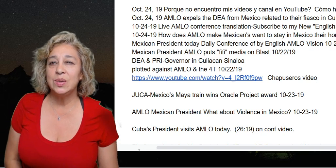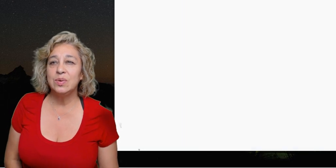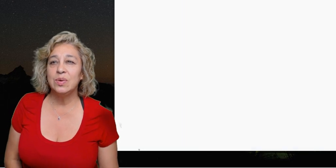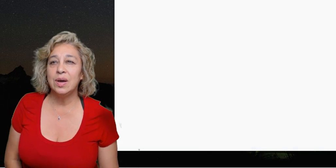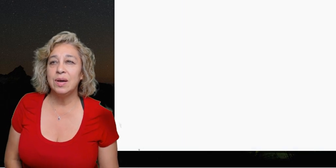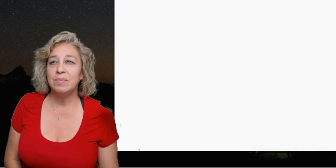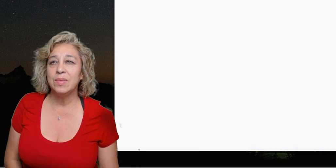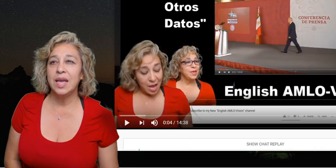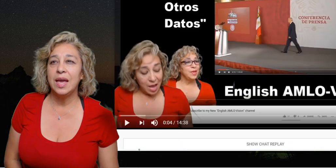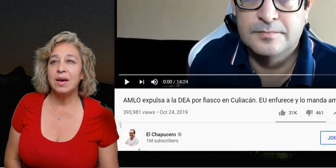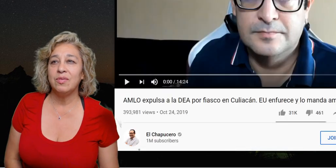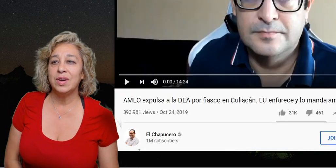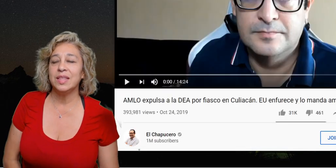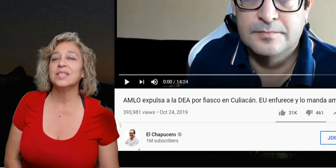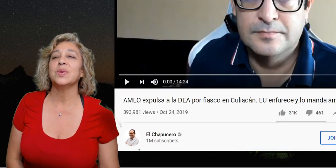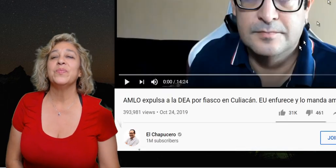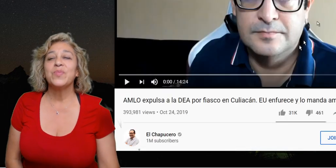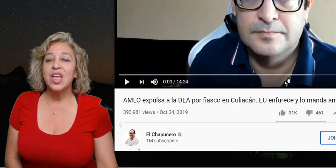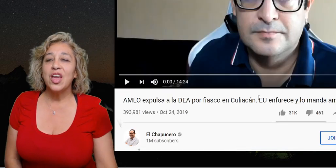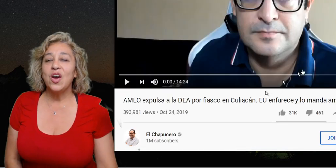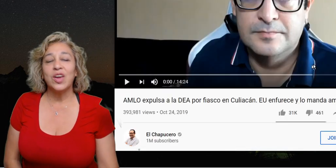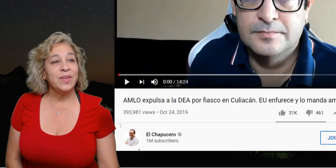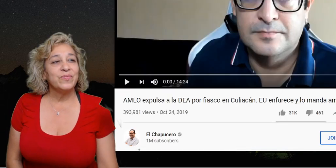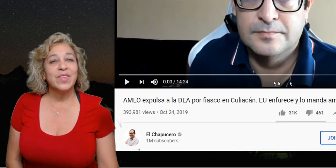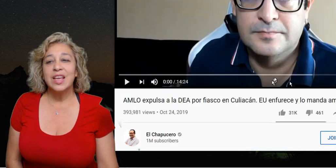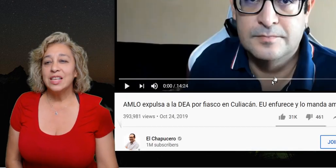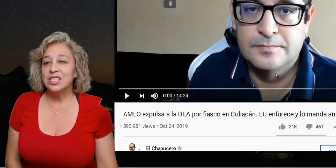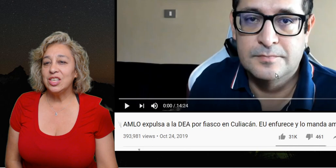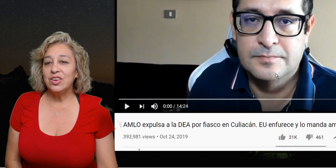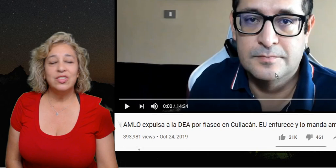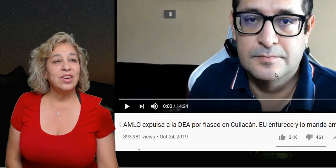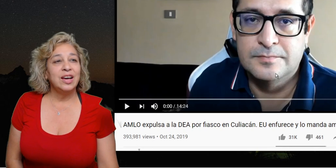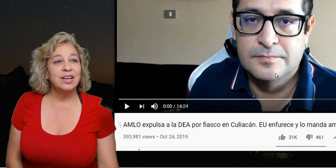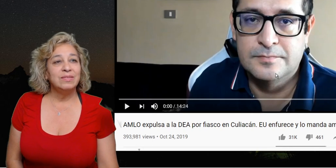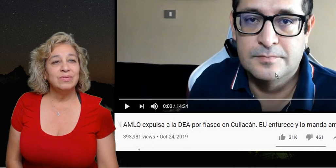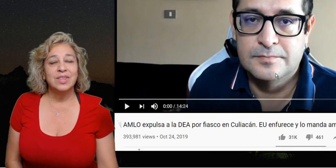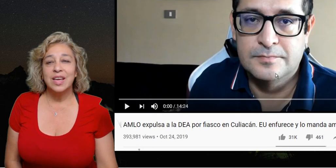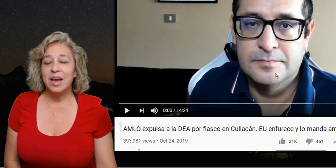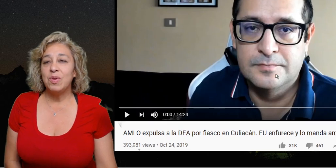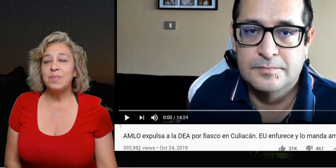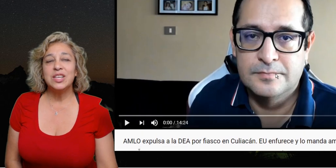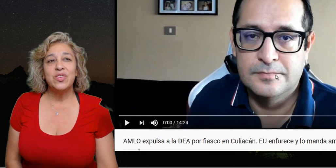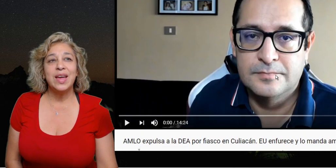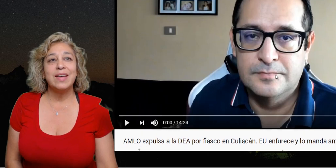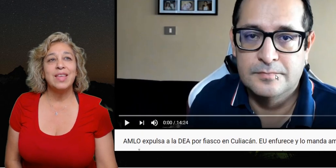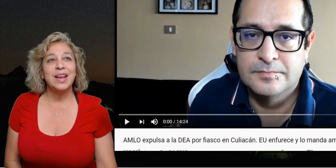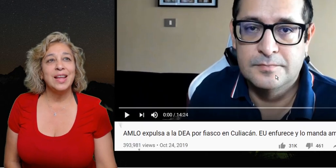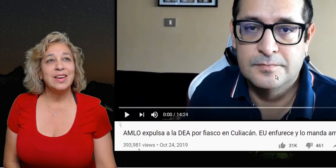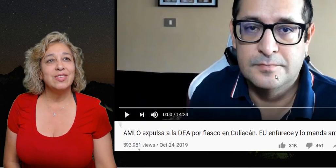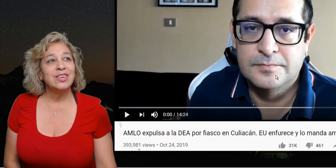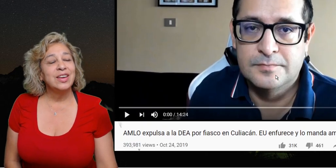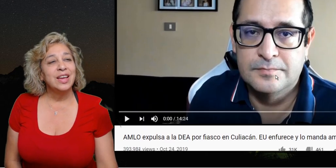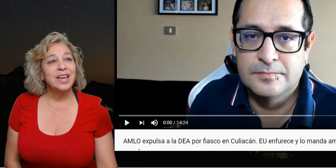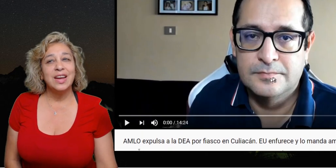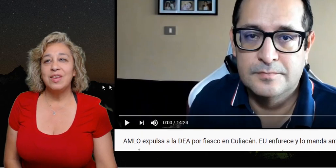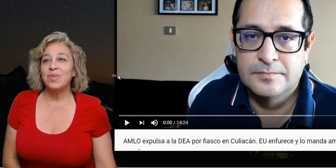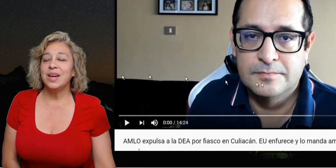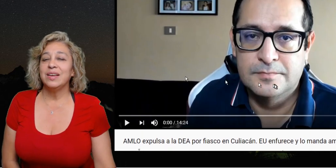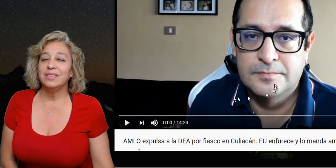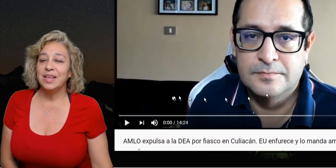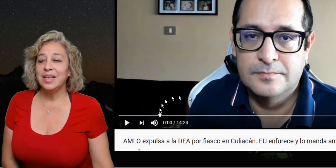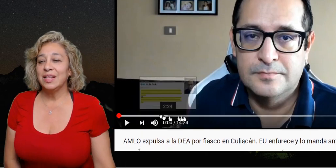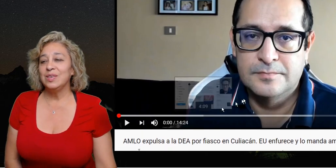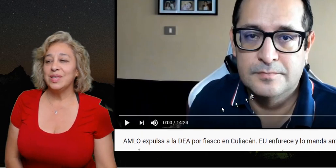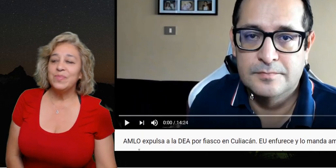to this one. Okay. So I want to make sure I add that later. And I don't